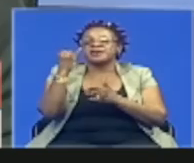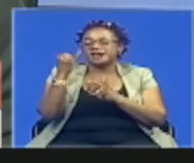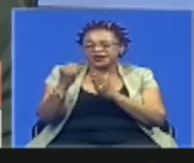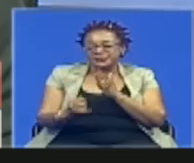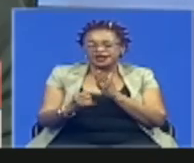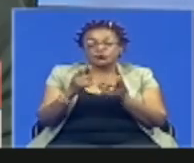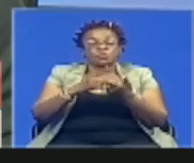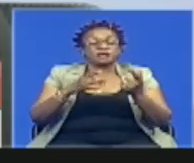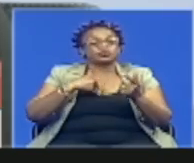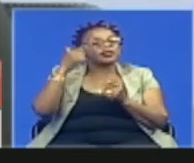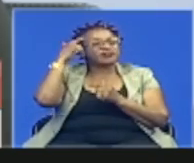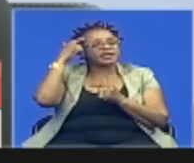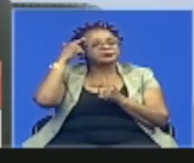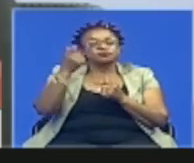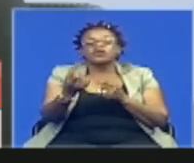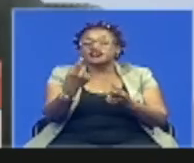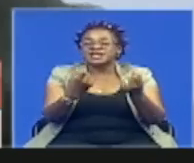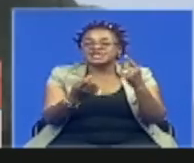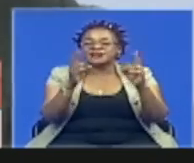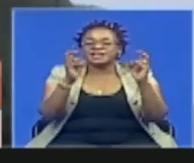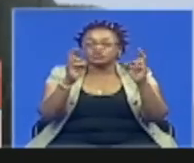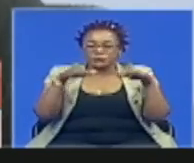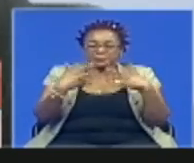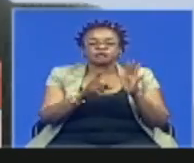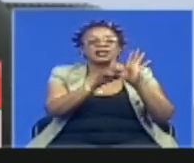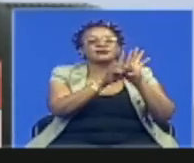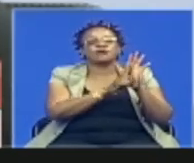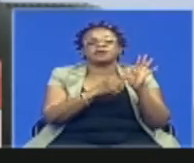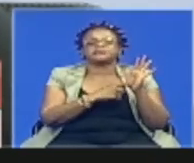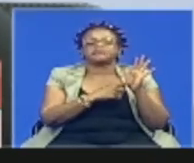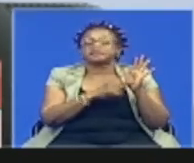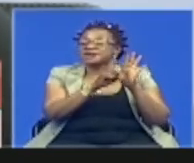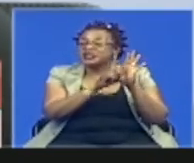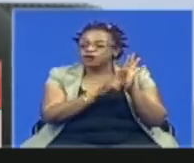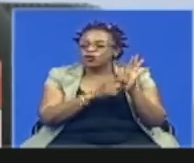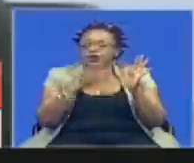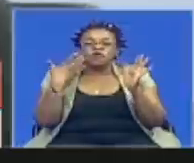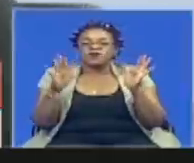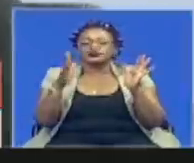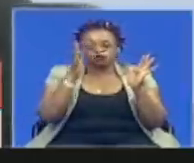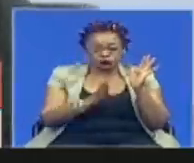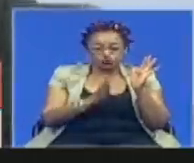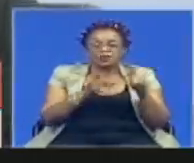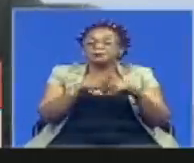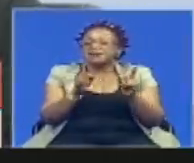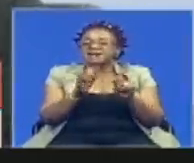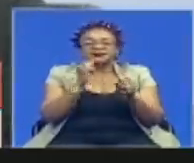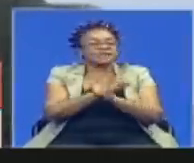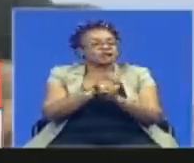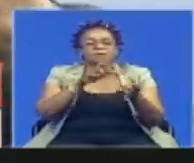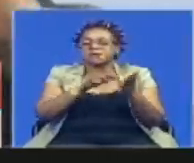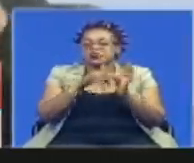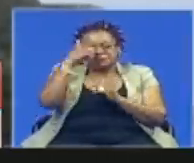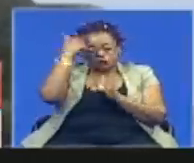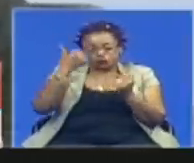we're looking at, because you've raised the issue about the legal contest, and that legal contest is over, it's true. But that doesn't mean just because we